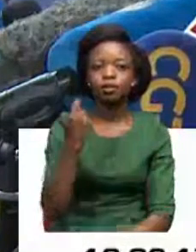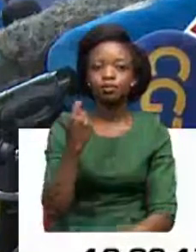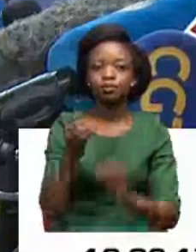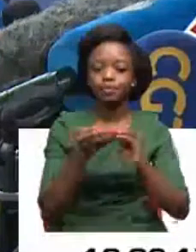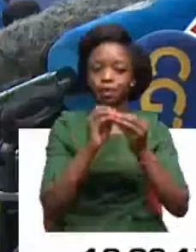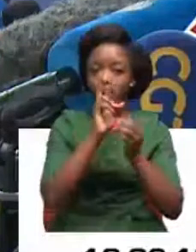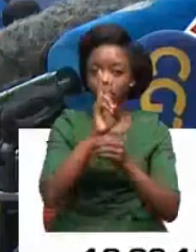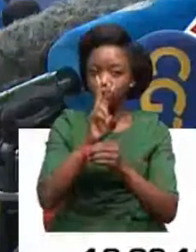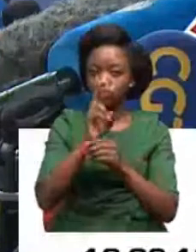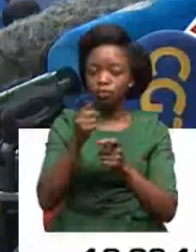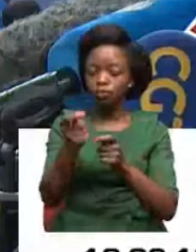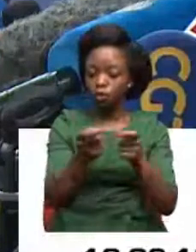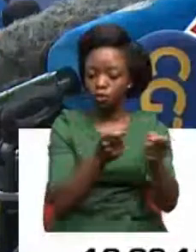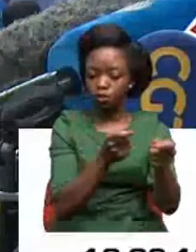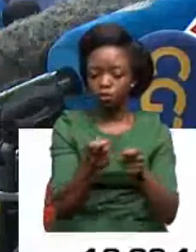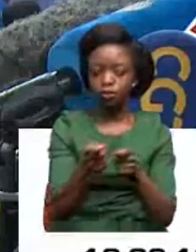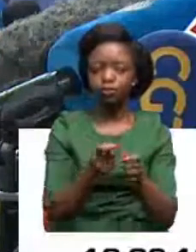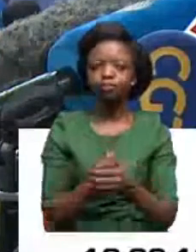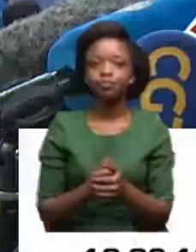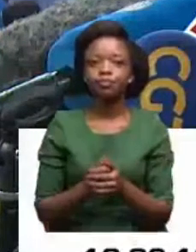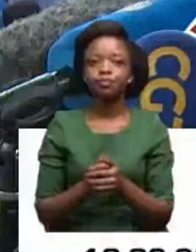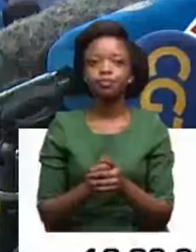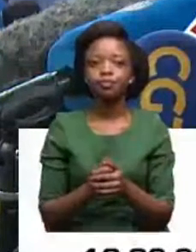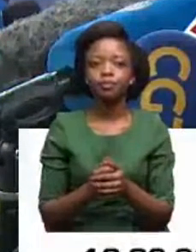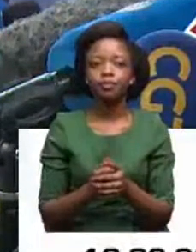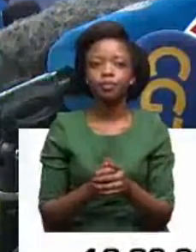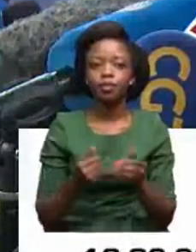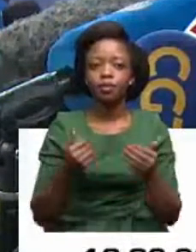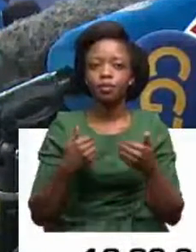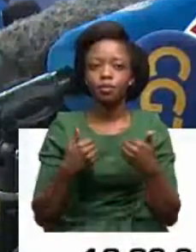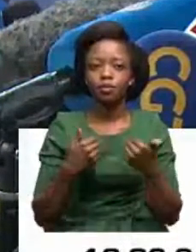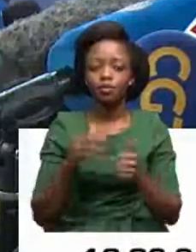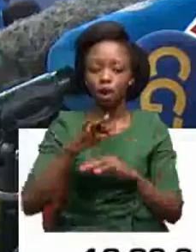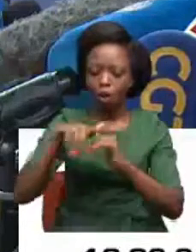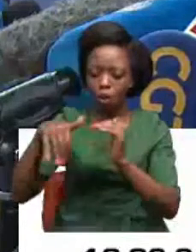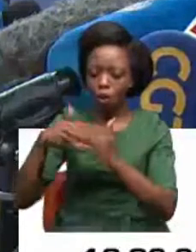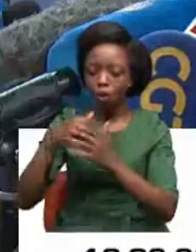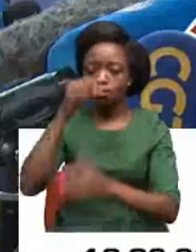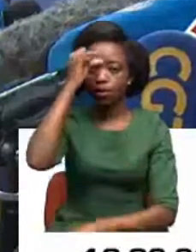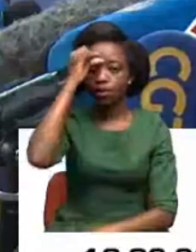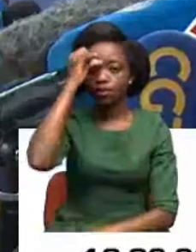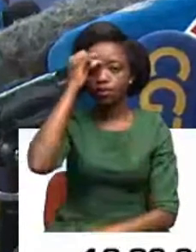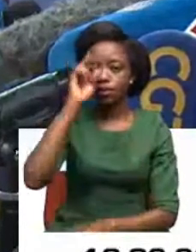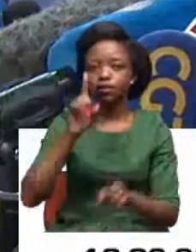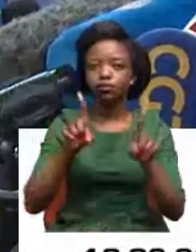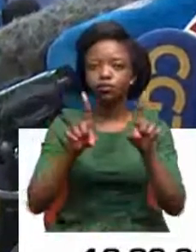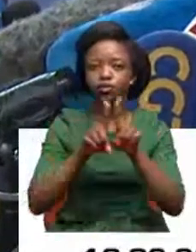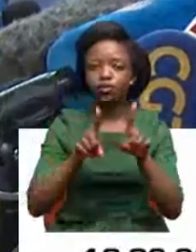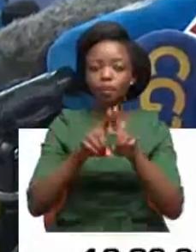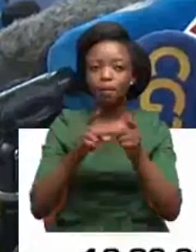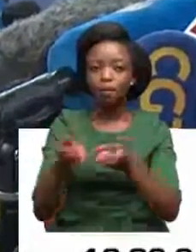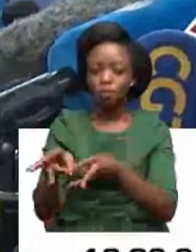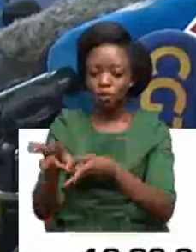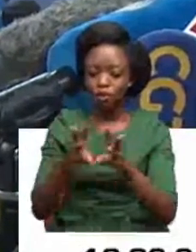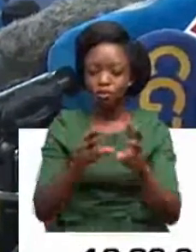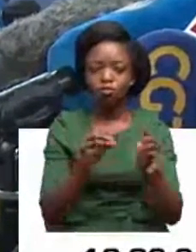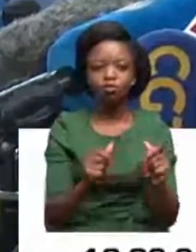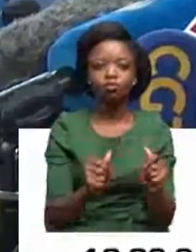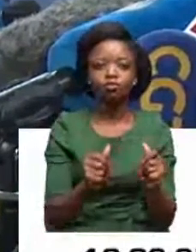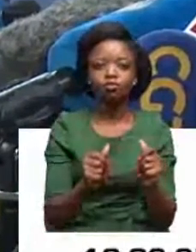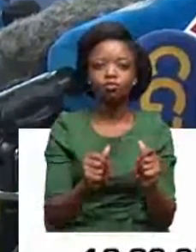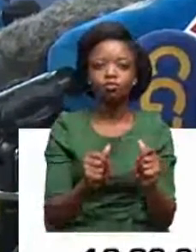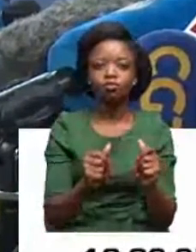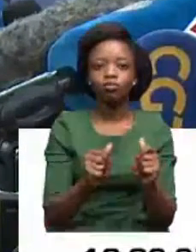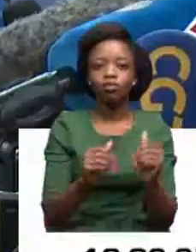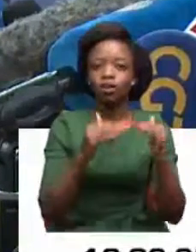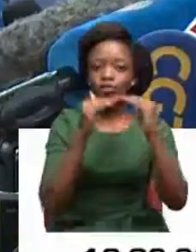in terms of governance, we have adopted a whole government approach and a multi-agency approach at two